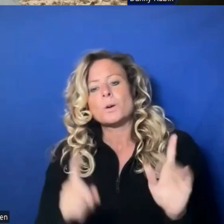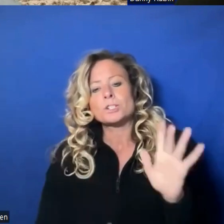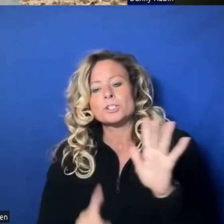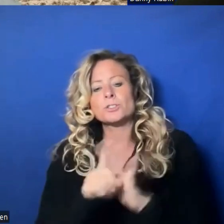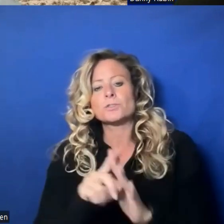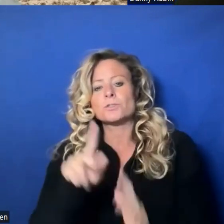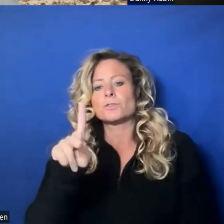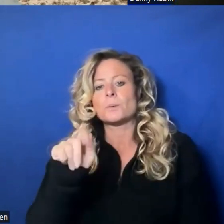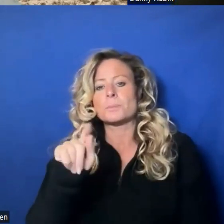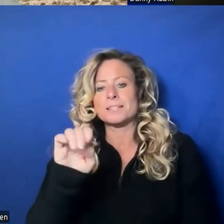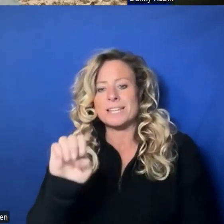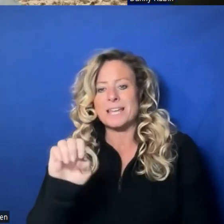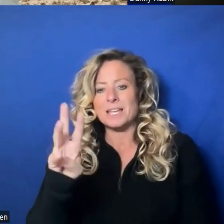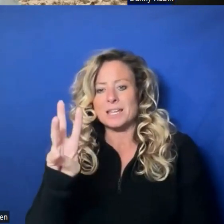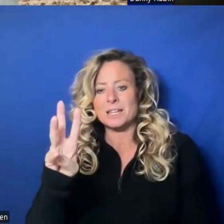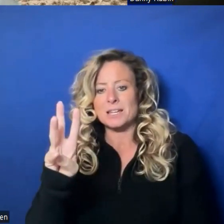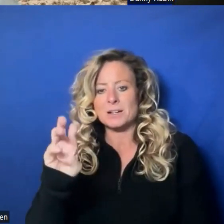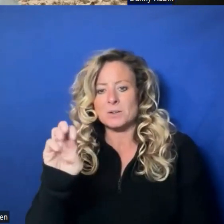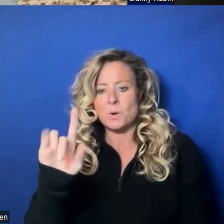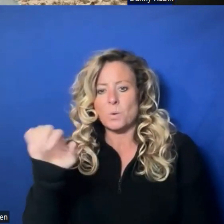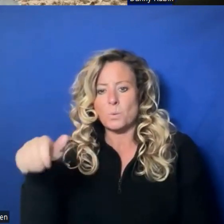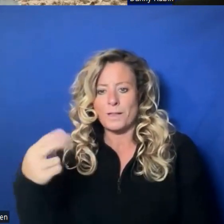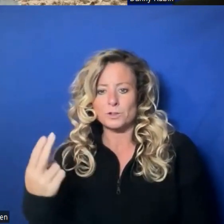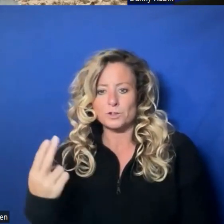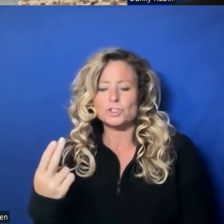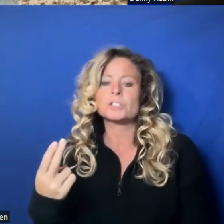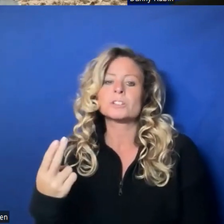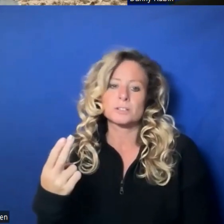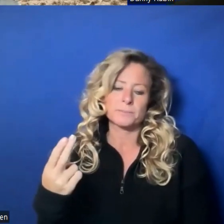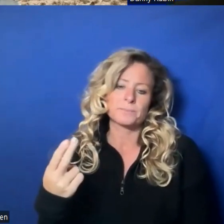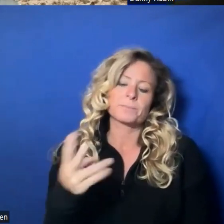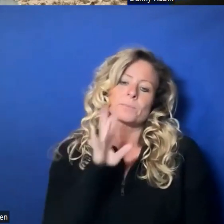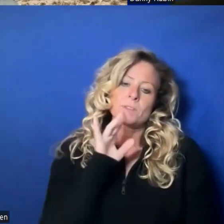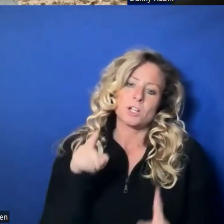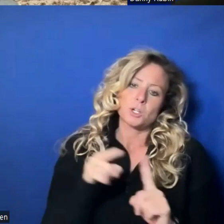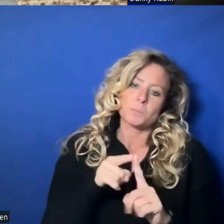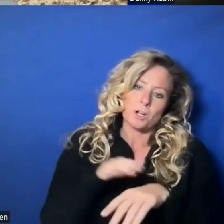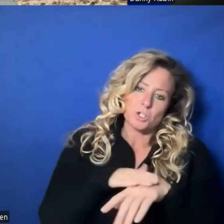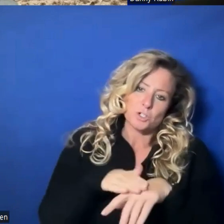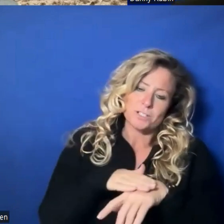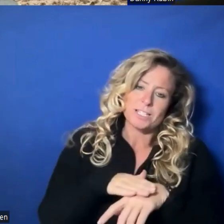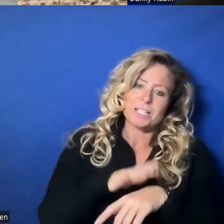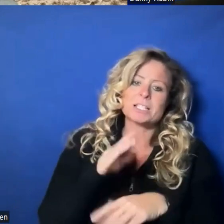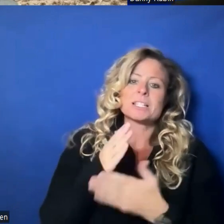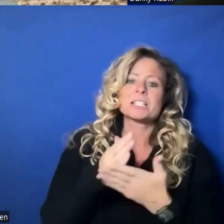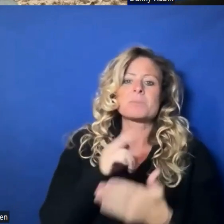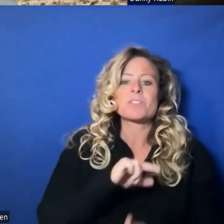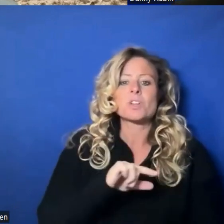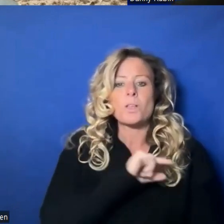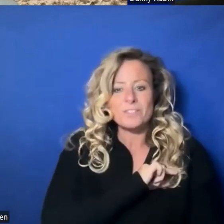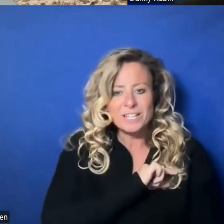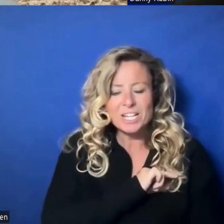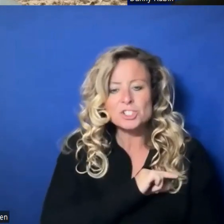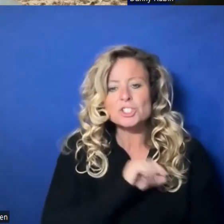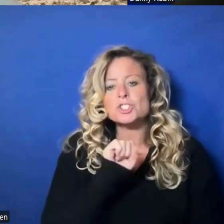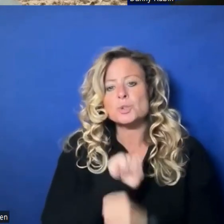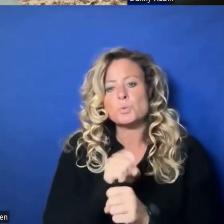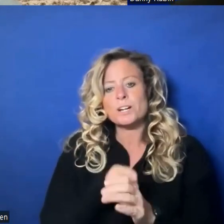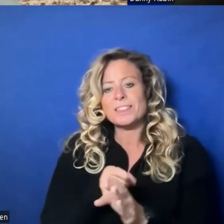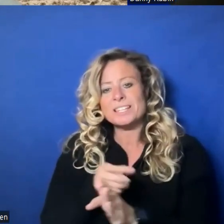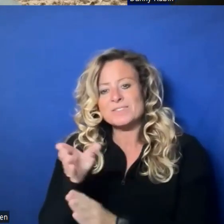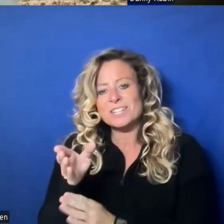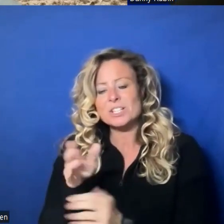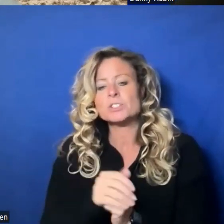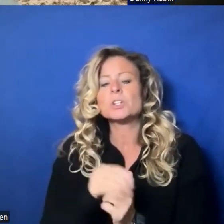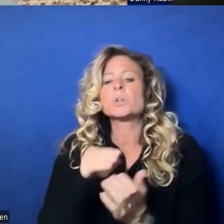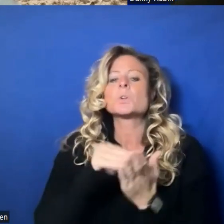Kate Welch. Um, and you started talking about it a little bit too, some of the qualifications to work in this field, but